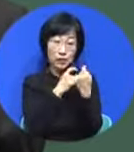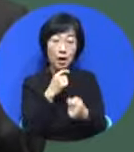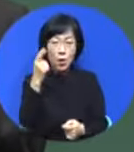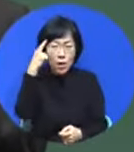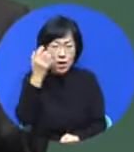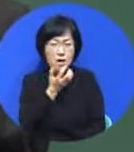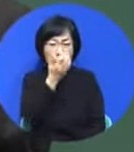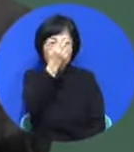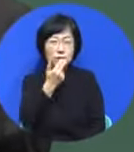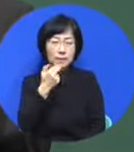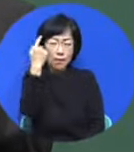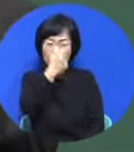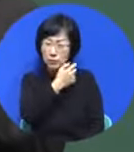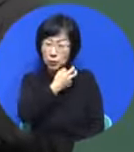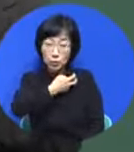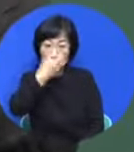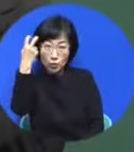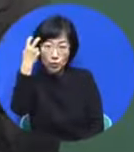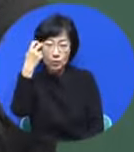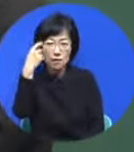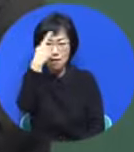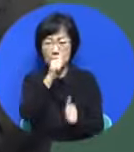He was intelligent and